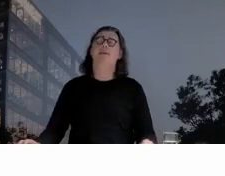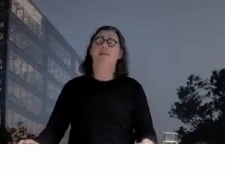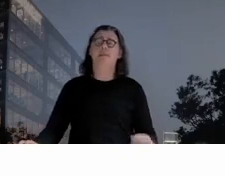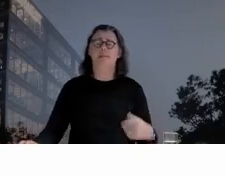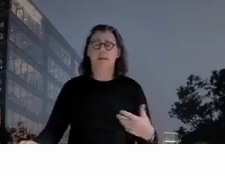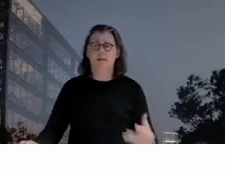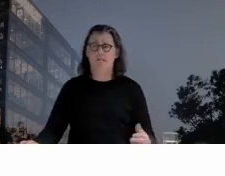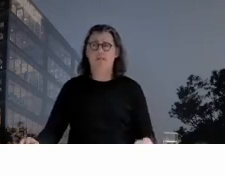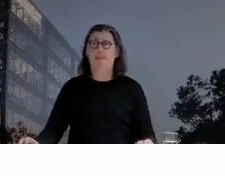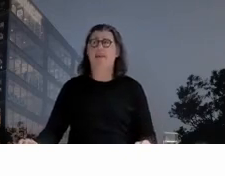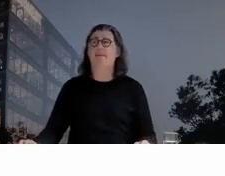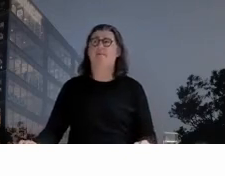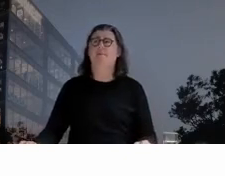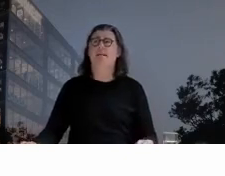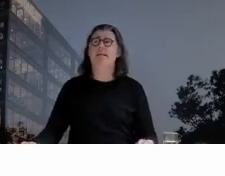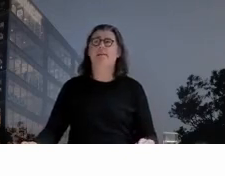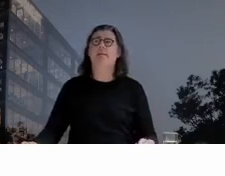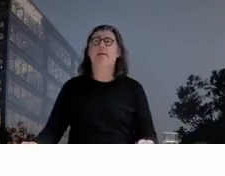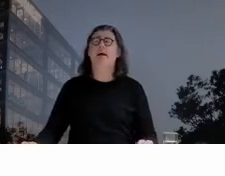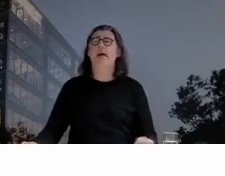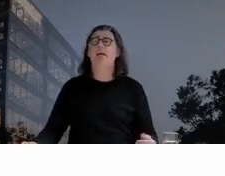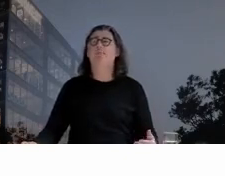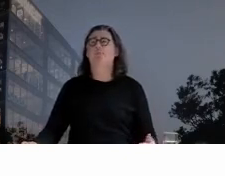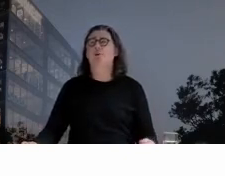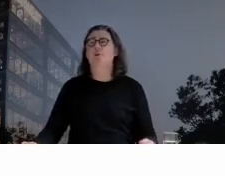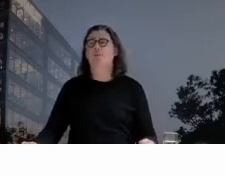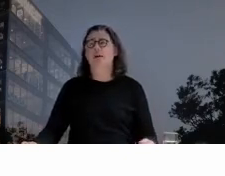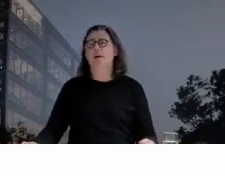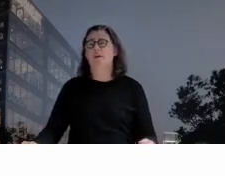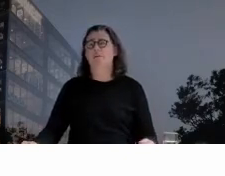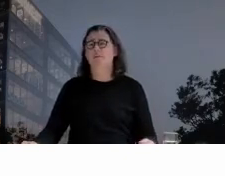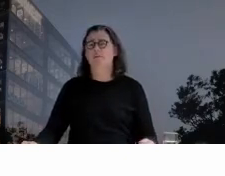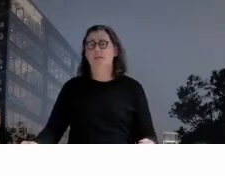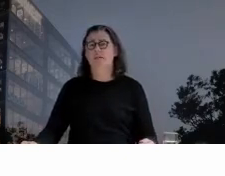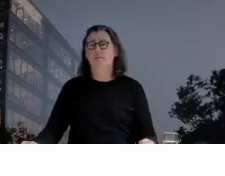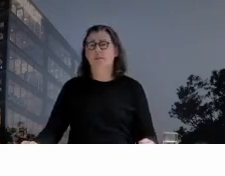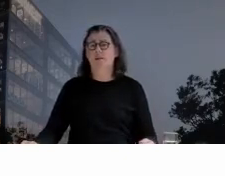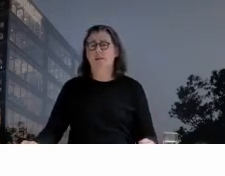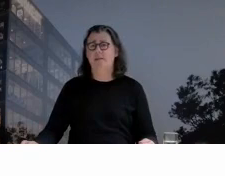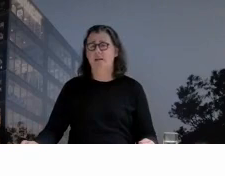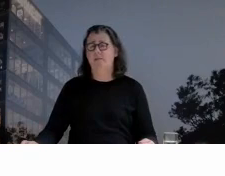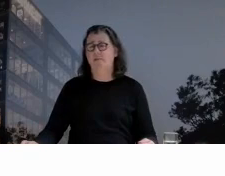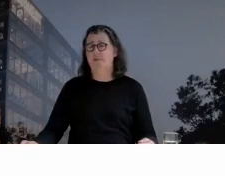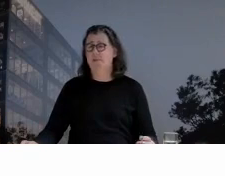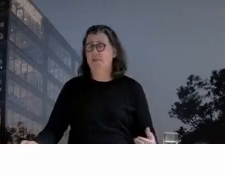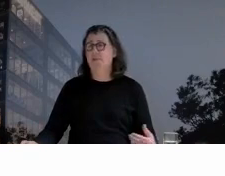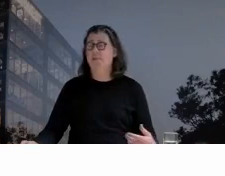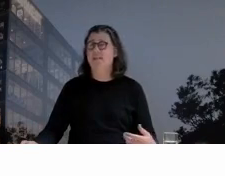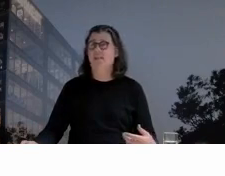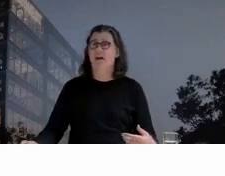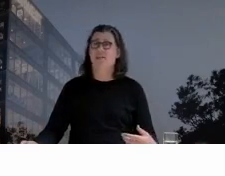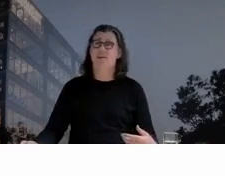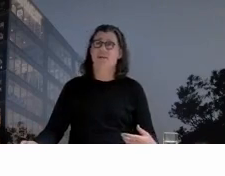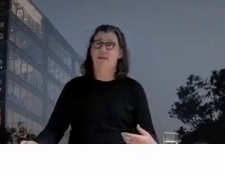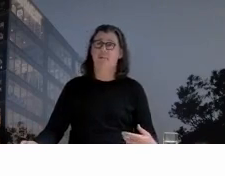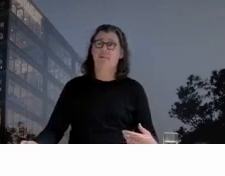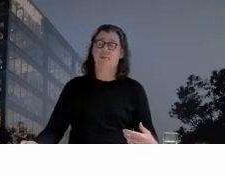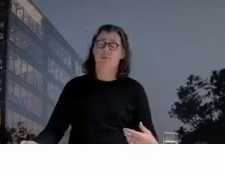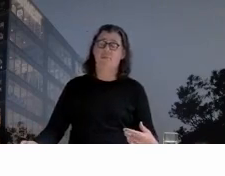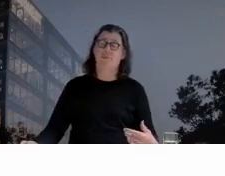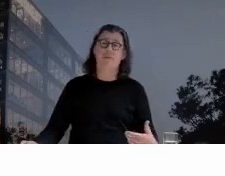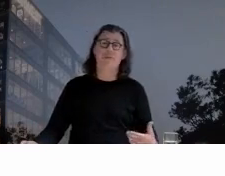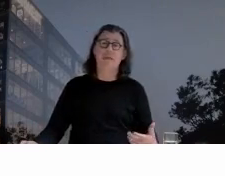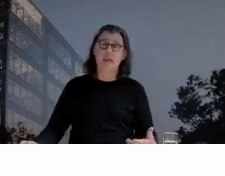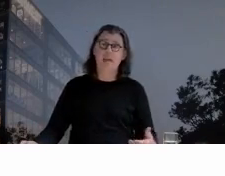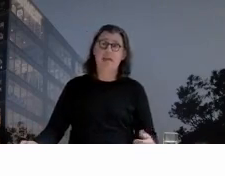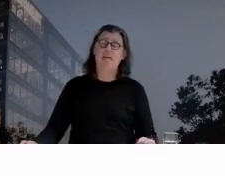buildings. These diagrams, again, from Letty, talk about office, medium-scale residential, and schools. These are diagrams